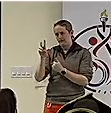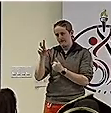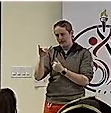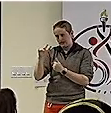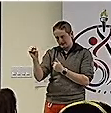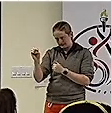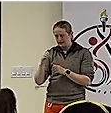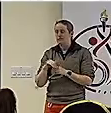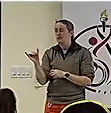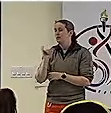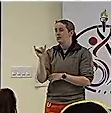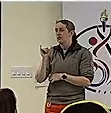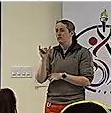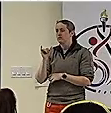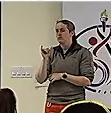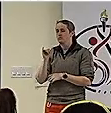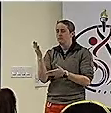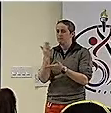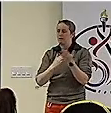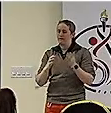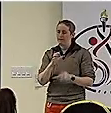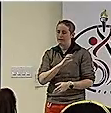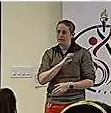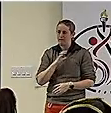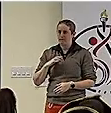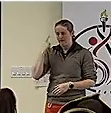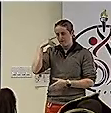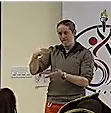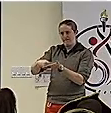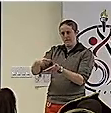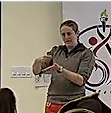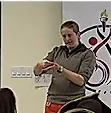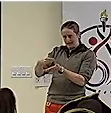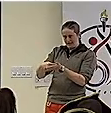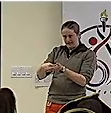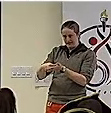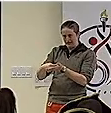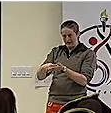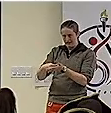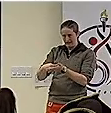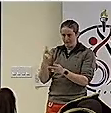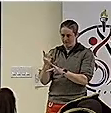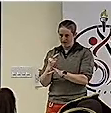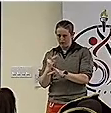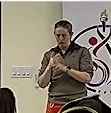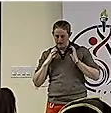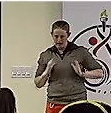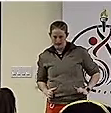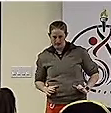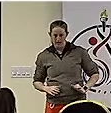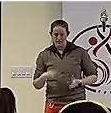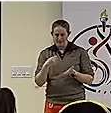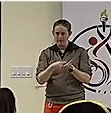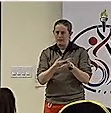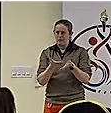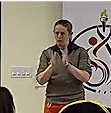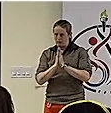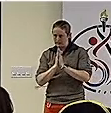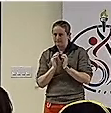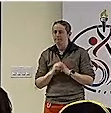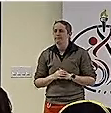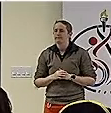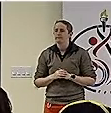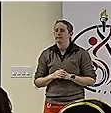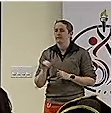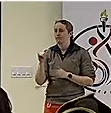of TWC's Funding Review Committee that helps adjudicate client funding requests. He also leads